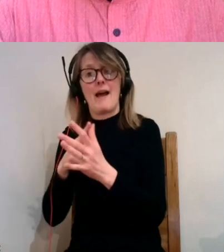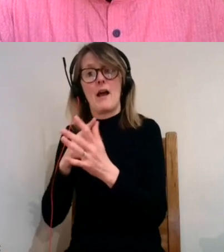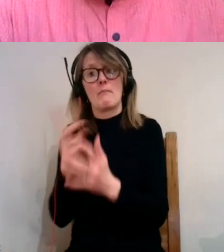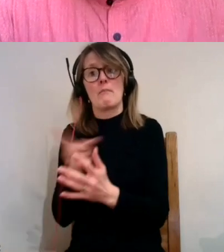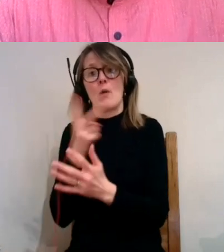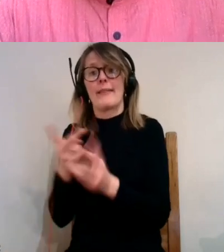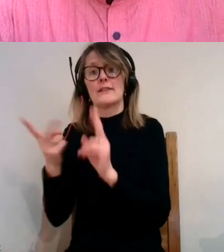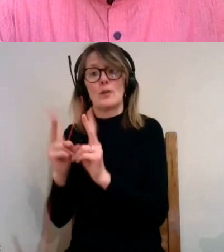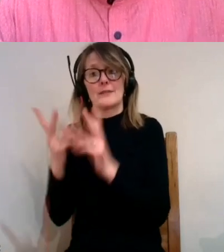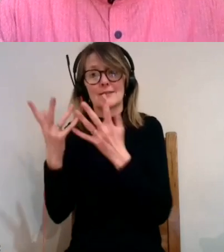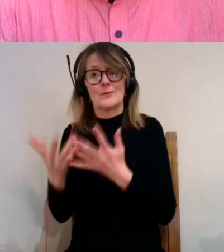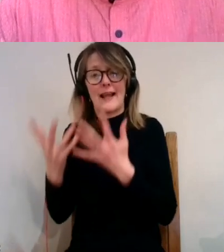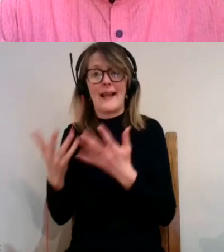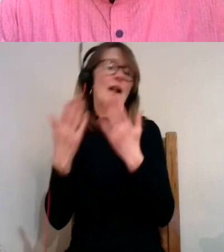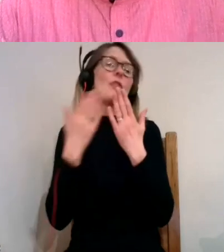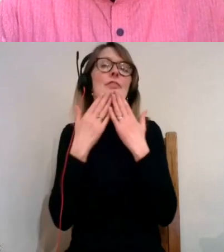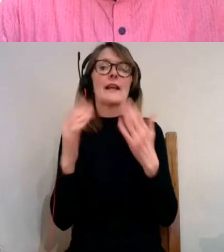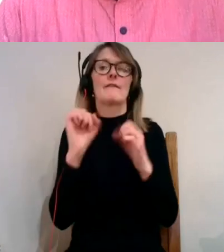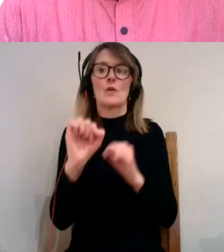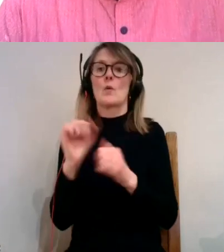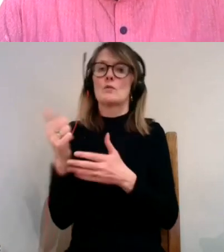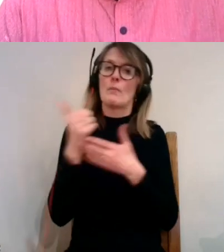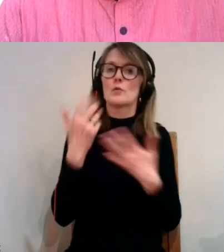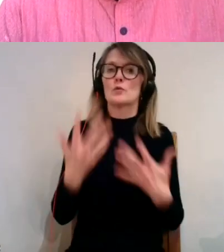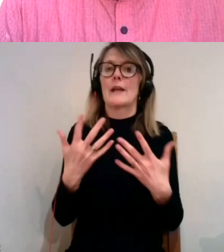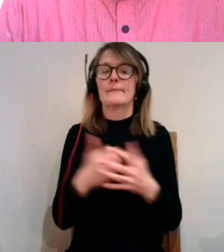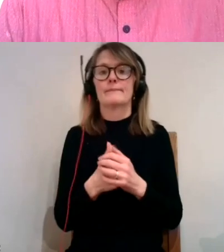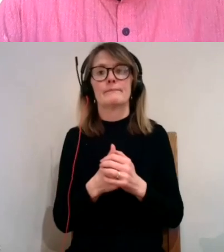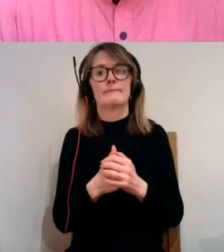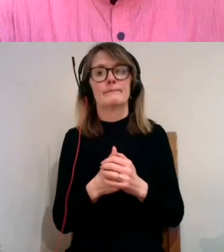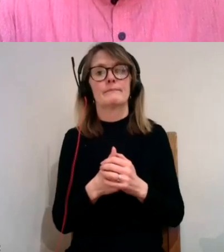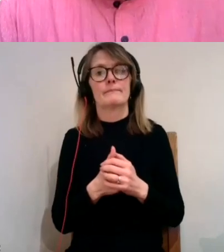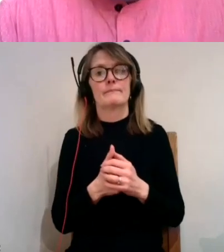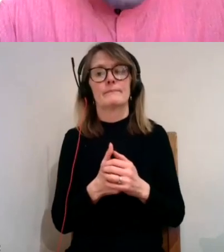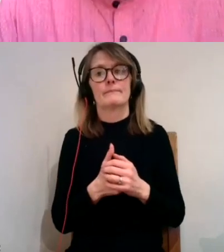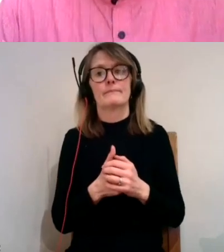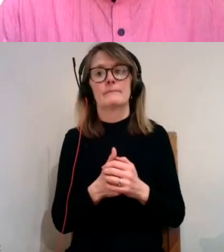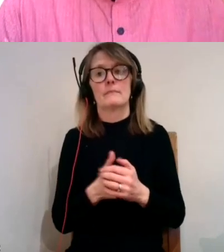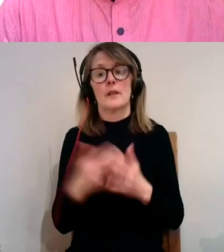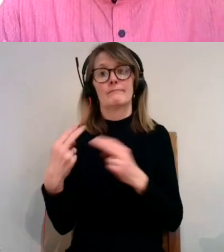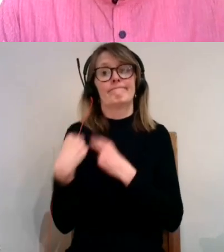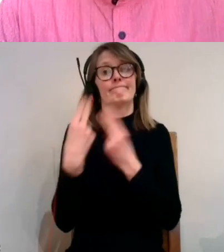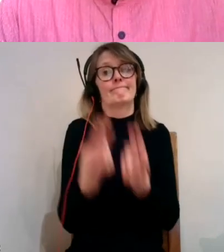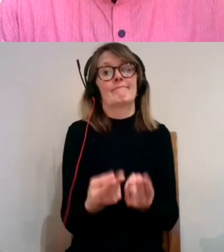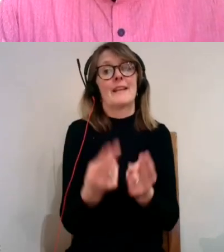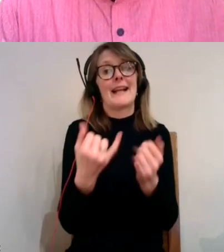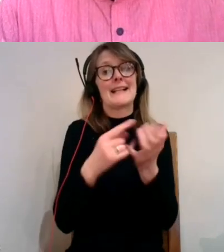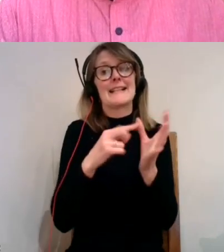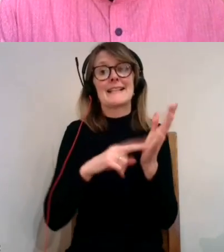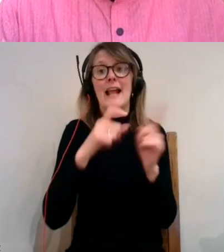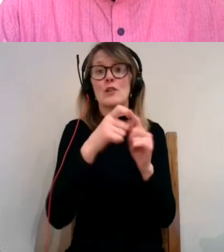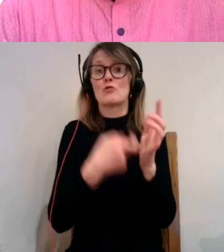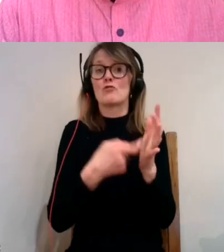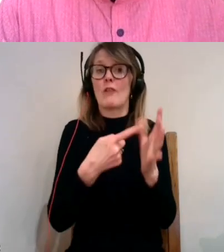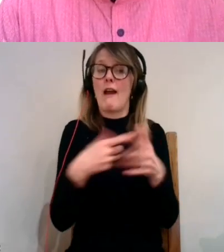interpreters today. Thank you for your help for this evening. Now over to Sandra, and she will